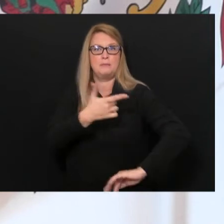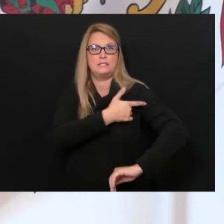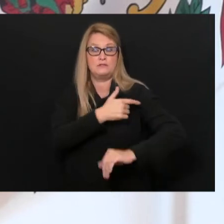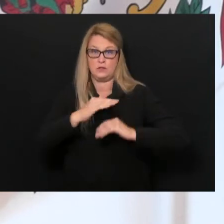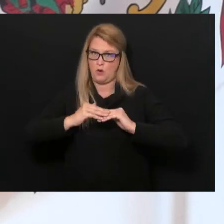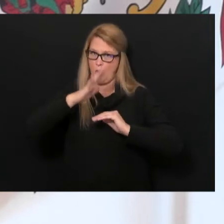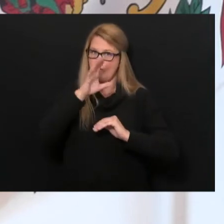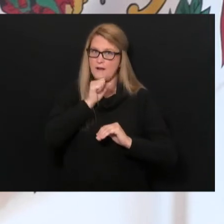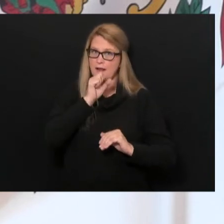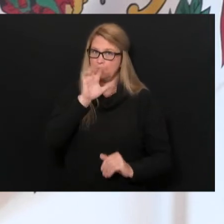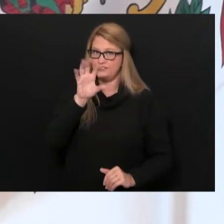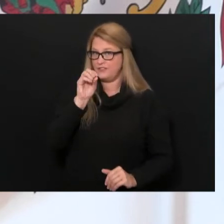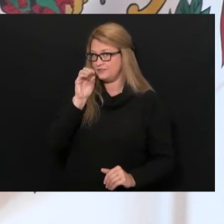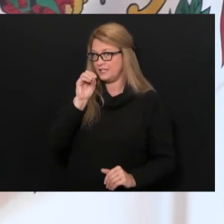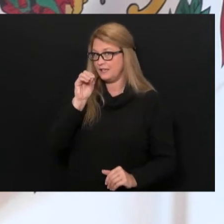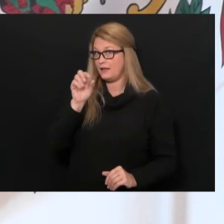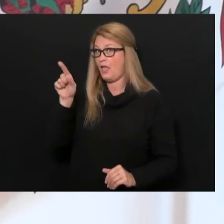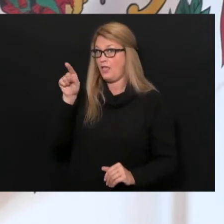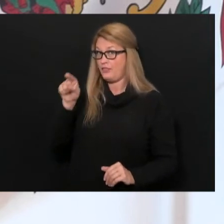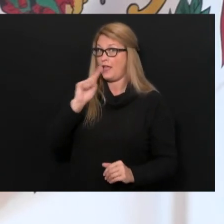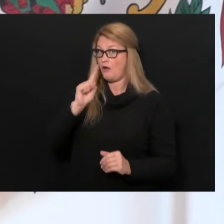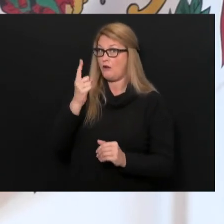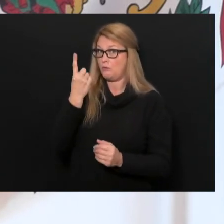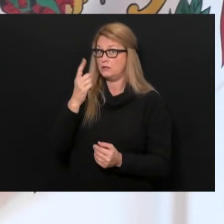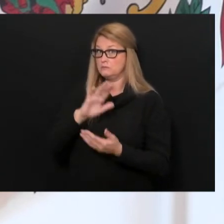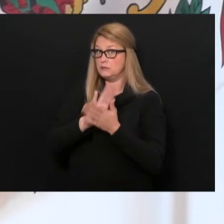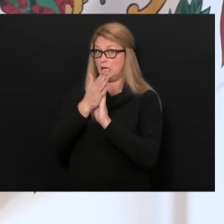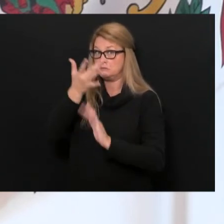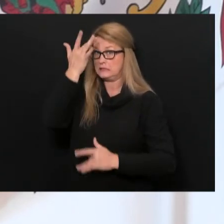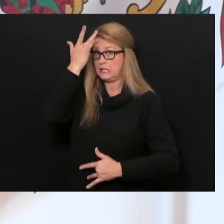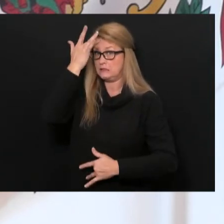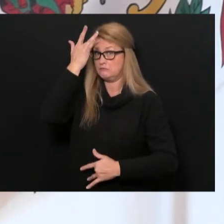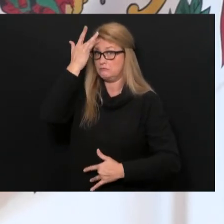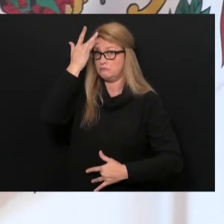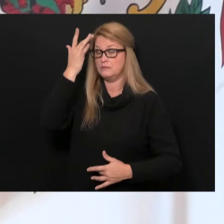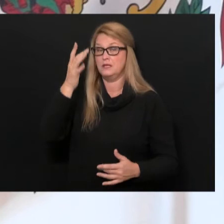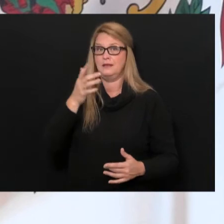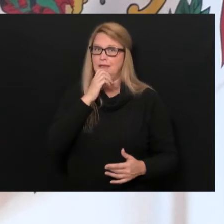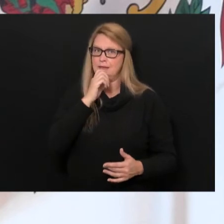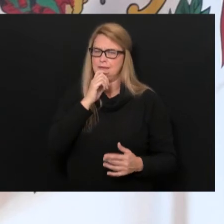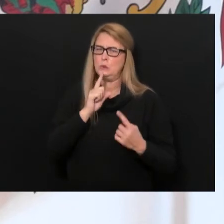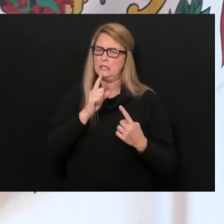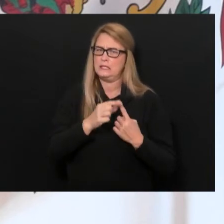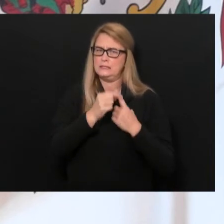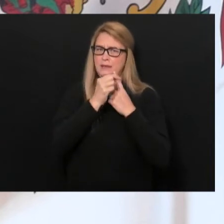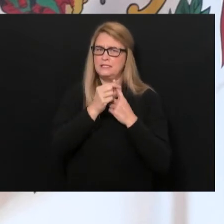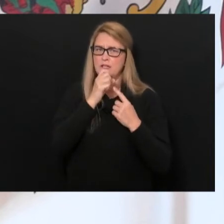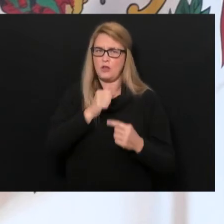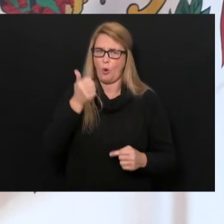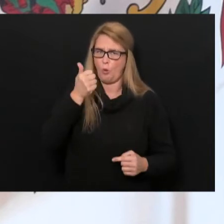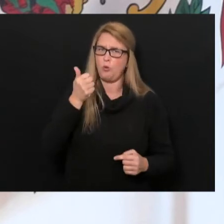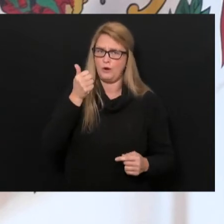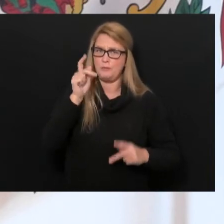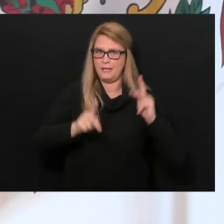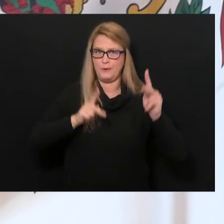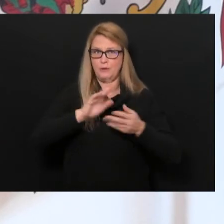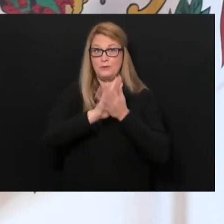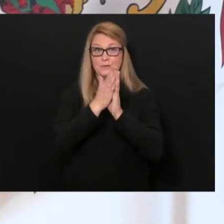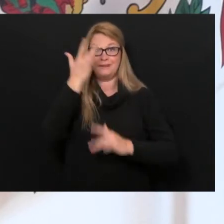they're the ones that get sick, and especially the older ones, they're the ones that get